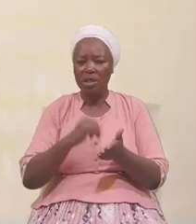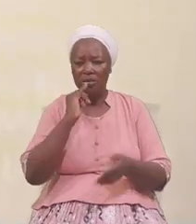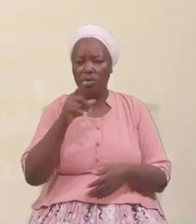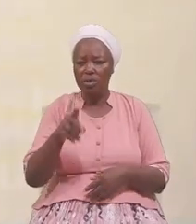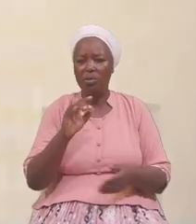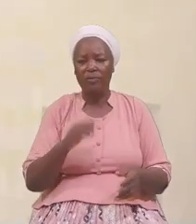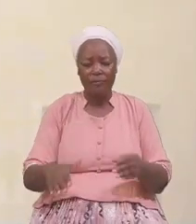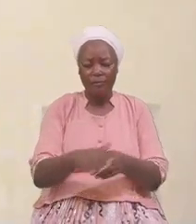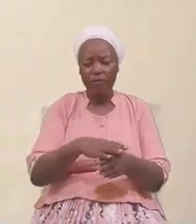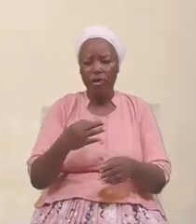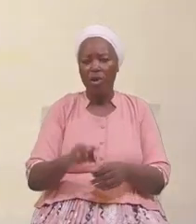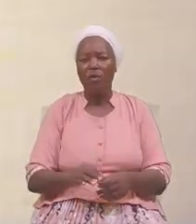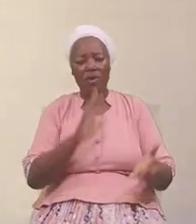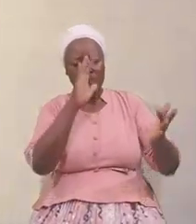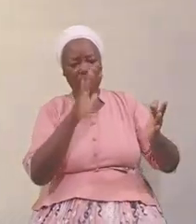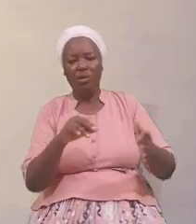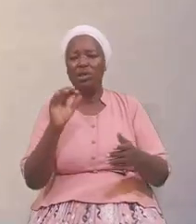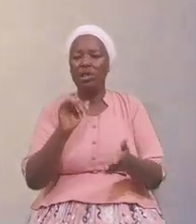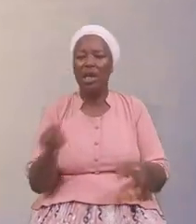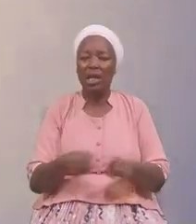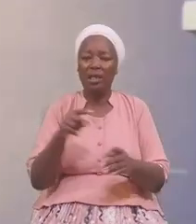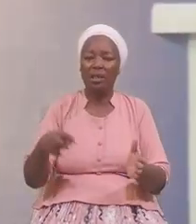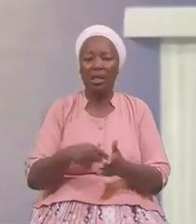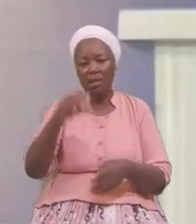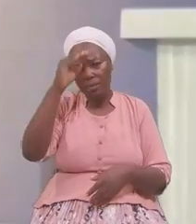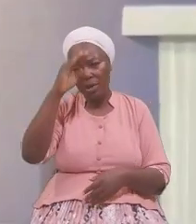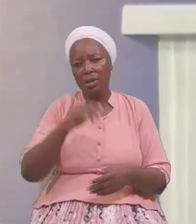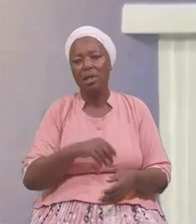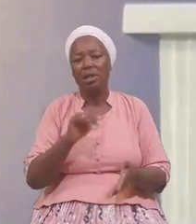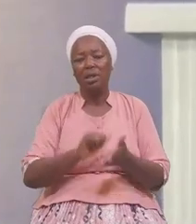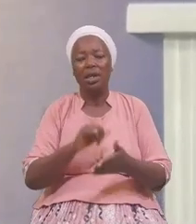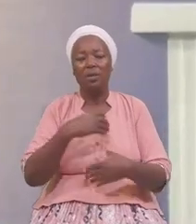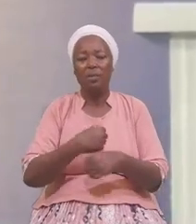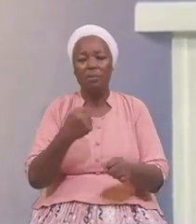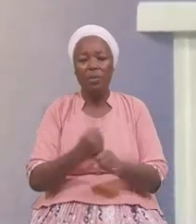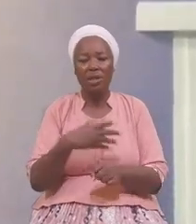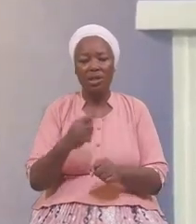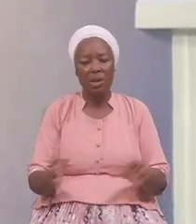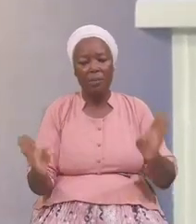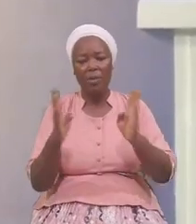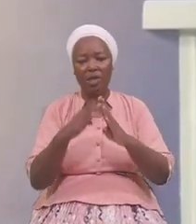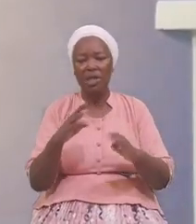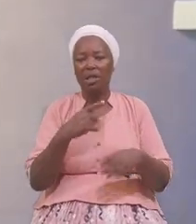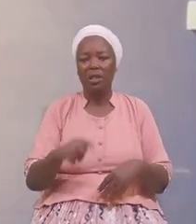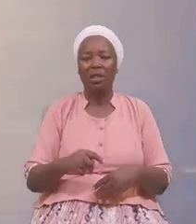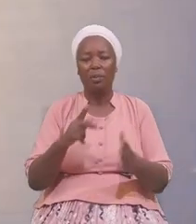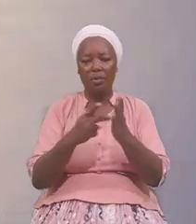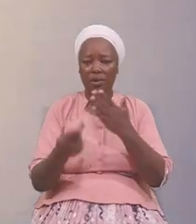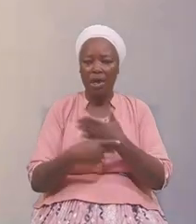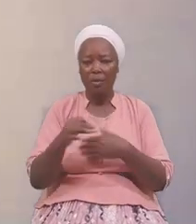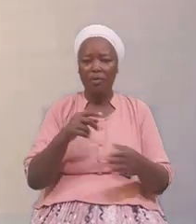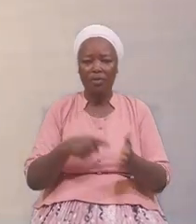of expectation, like this man, that makes the meeting, the crusade of